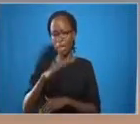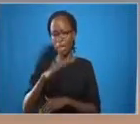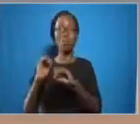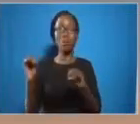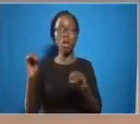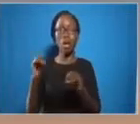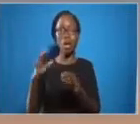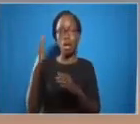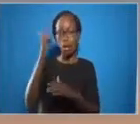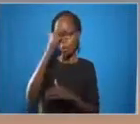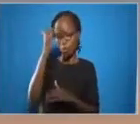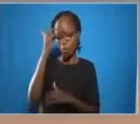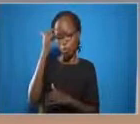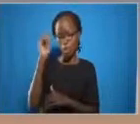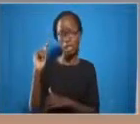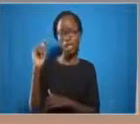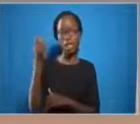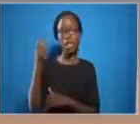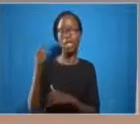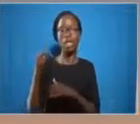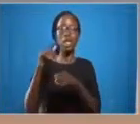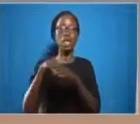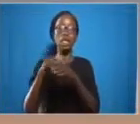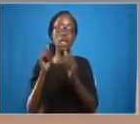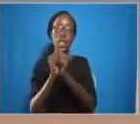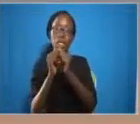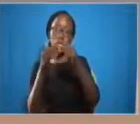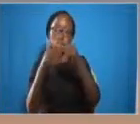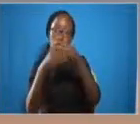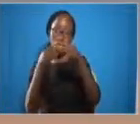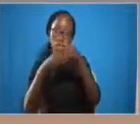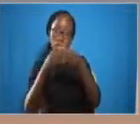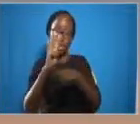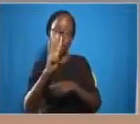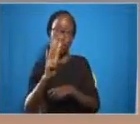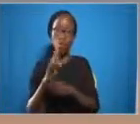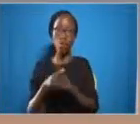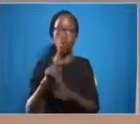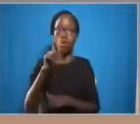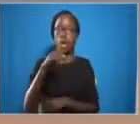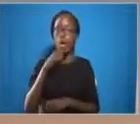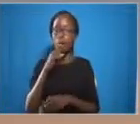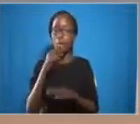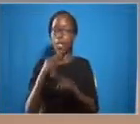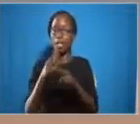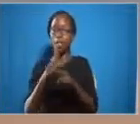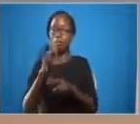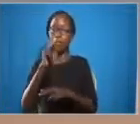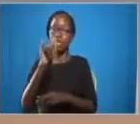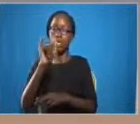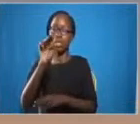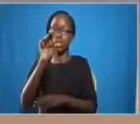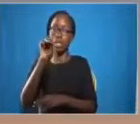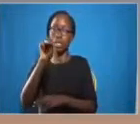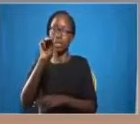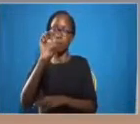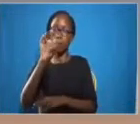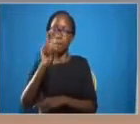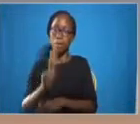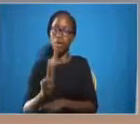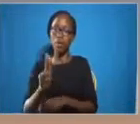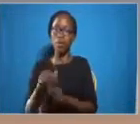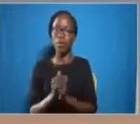Kenya. In 1984, one Kamuya Kimeu, along the banks of